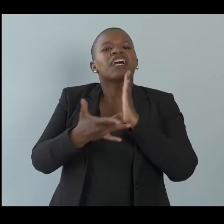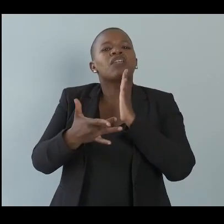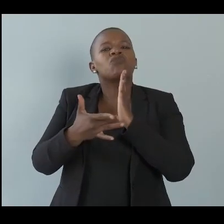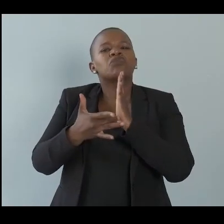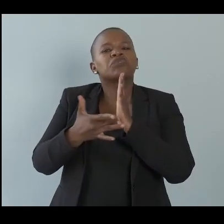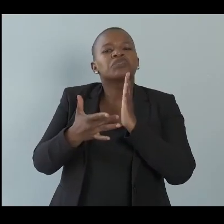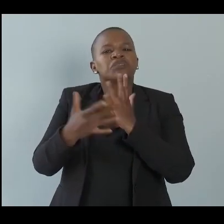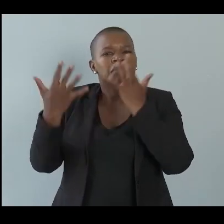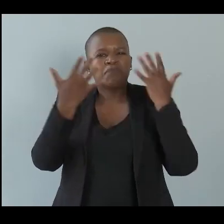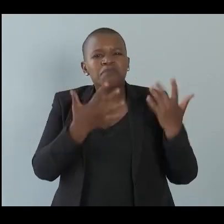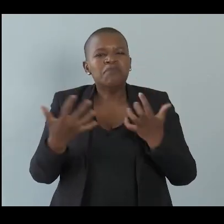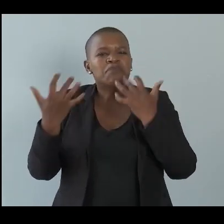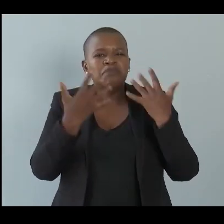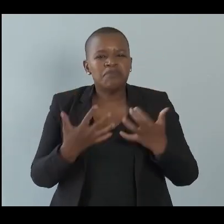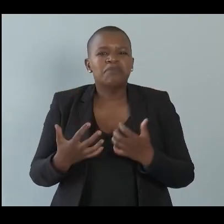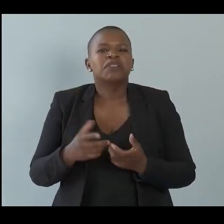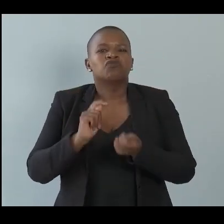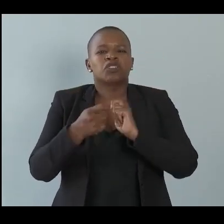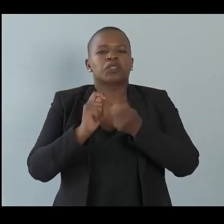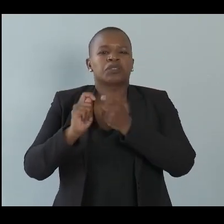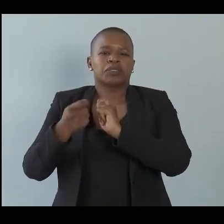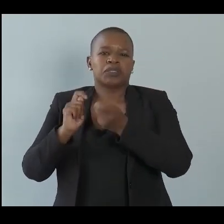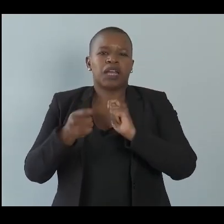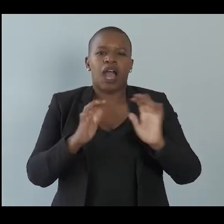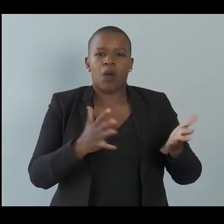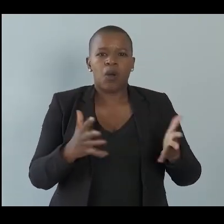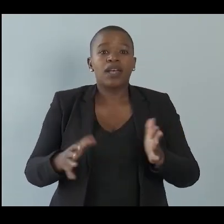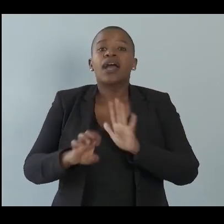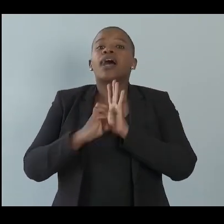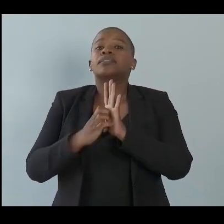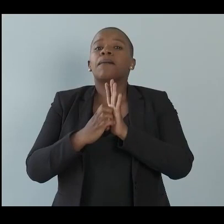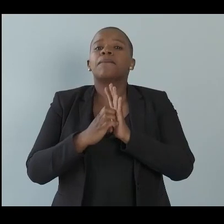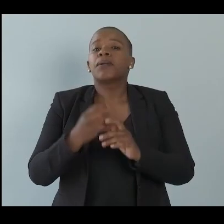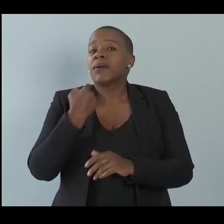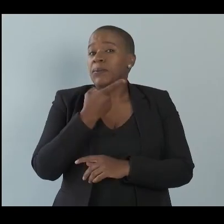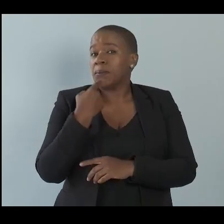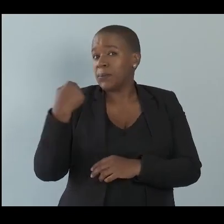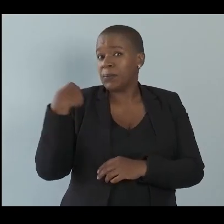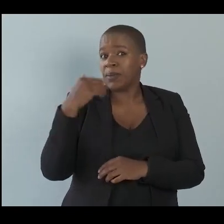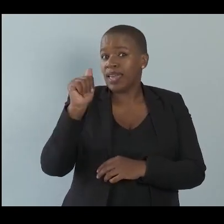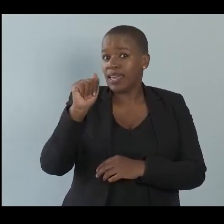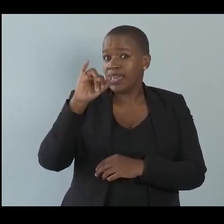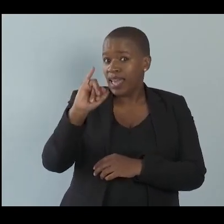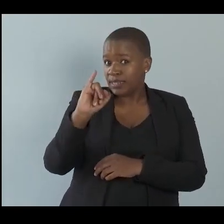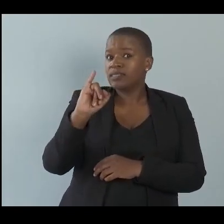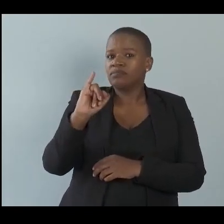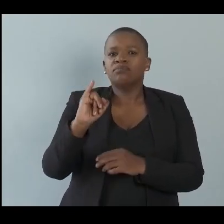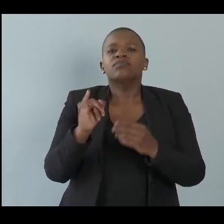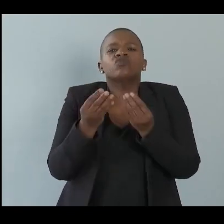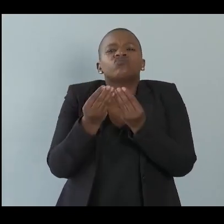digital transformation. By way of example, we have recently deployed AI solutions to help a client improve form